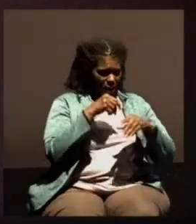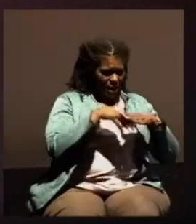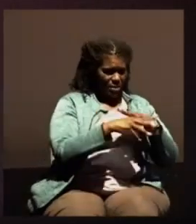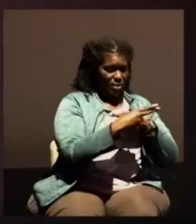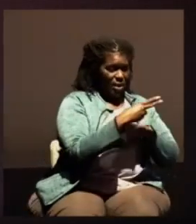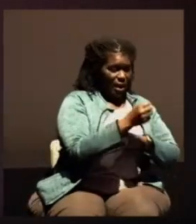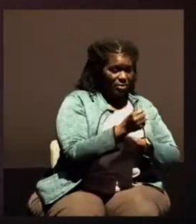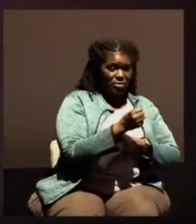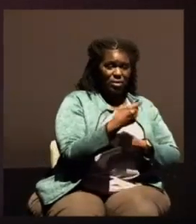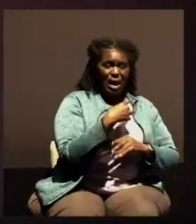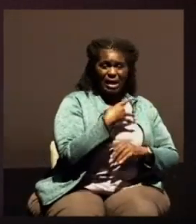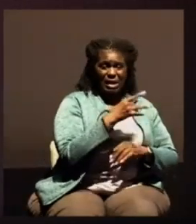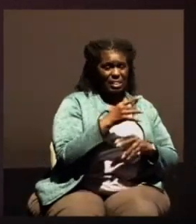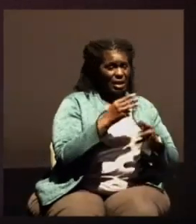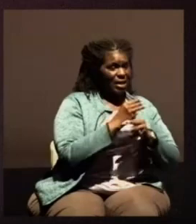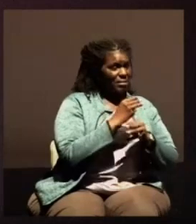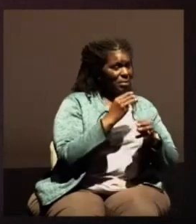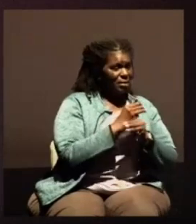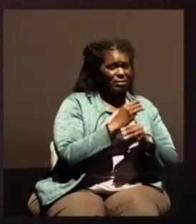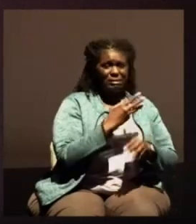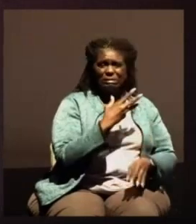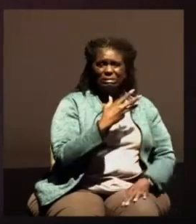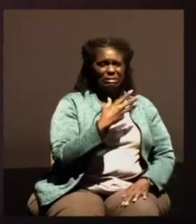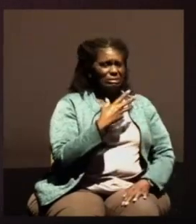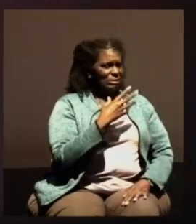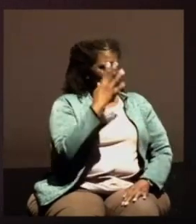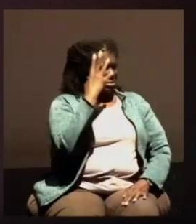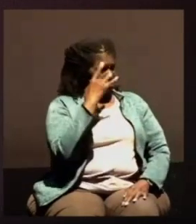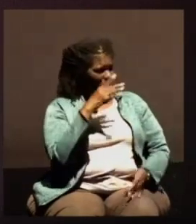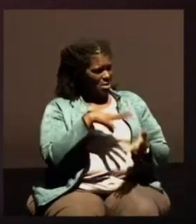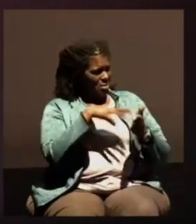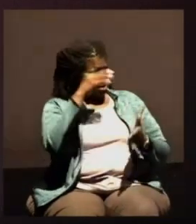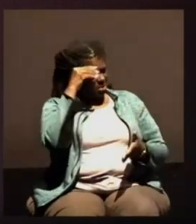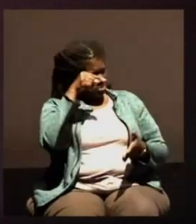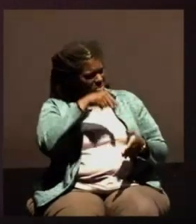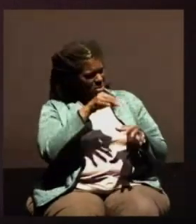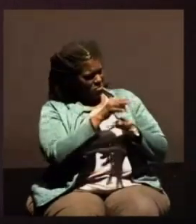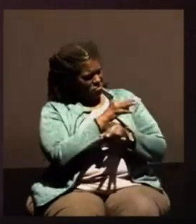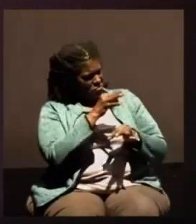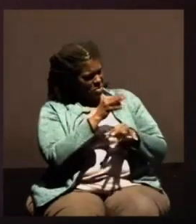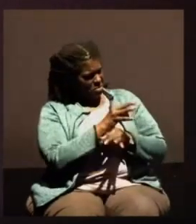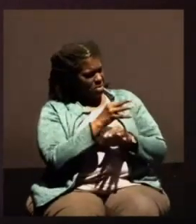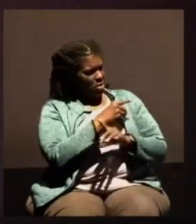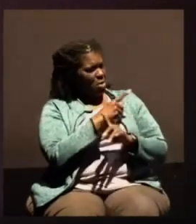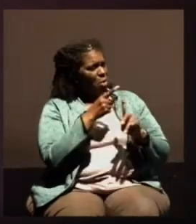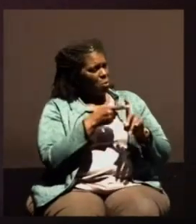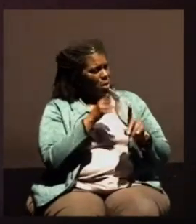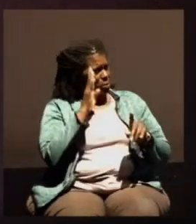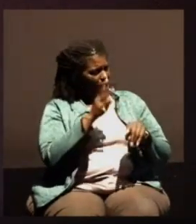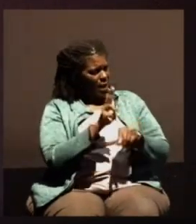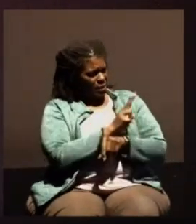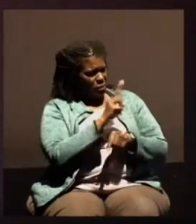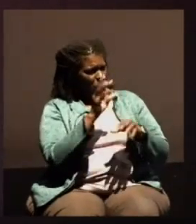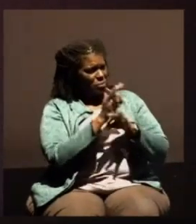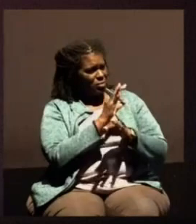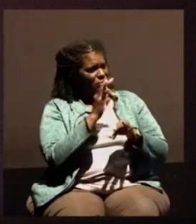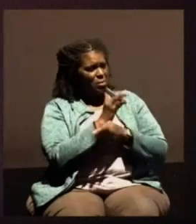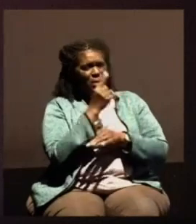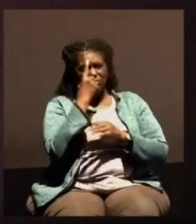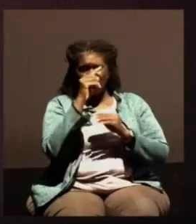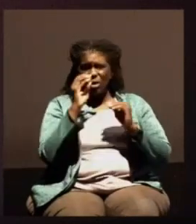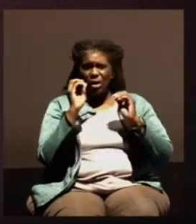the classes that I took in high school, I think to myself, why am I learning these formulas? When am I ever going to use the quadratic